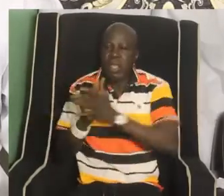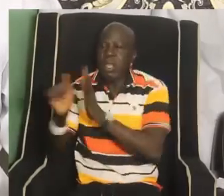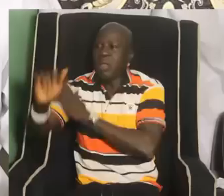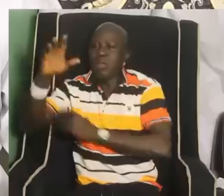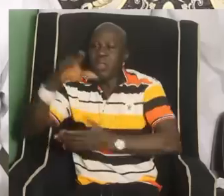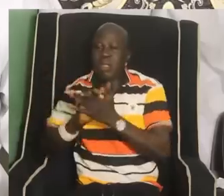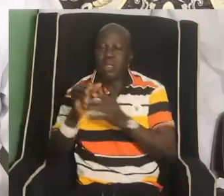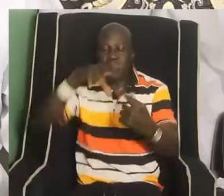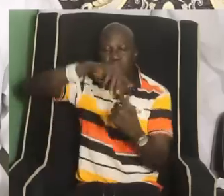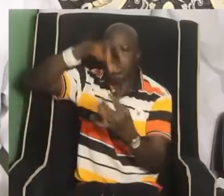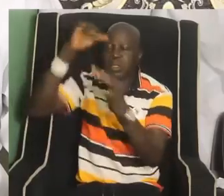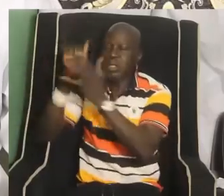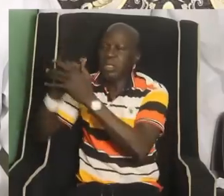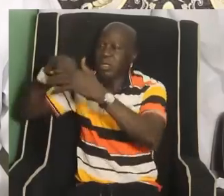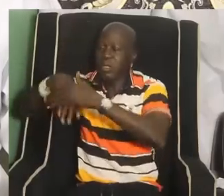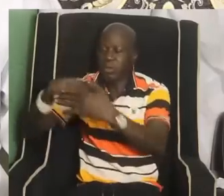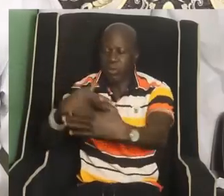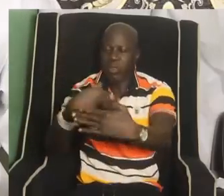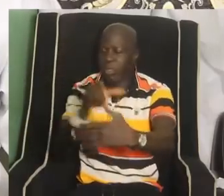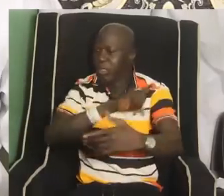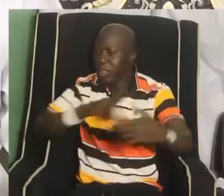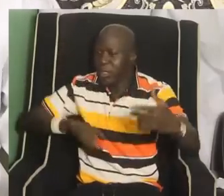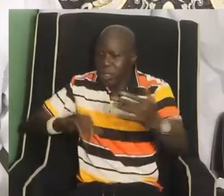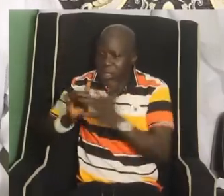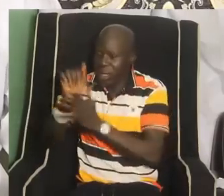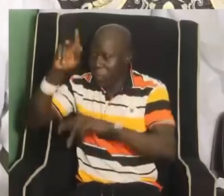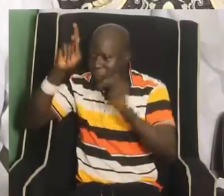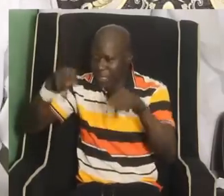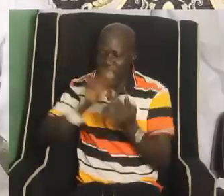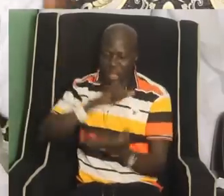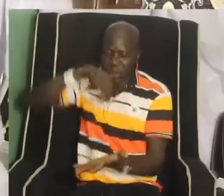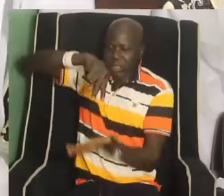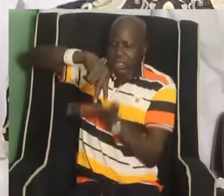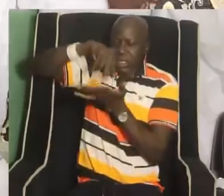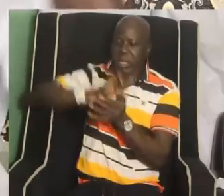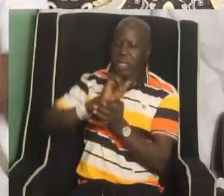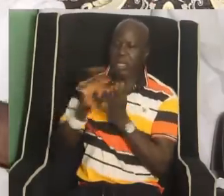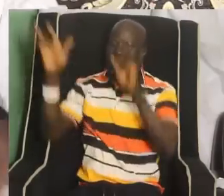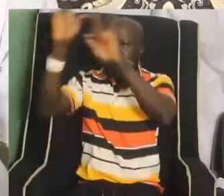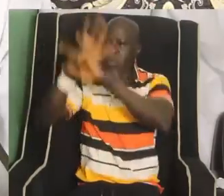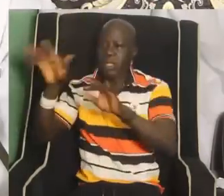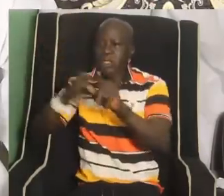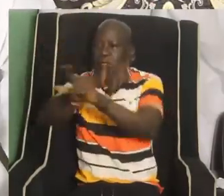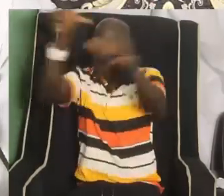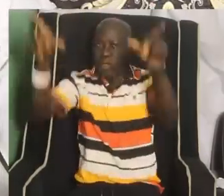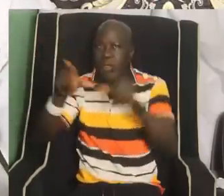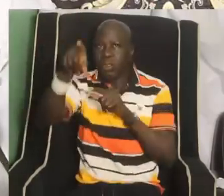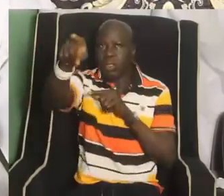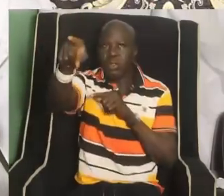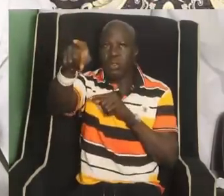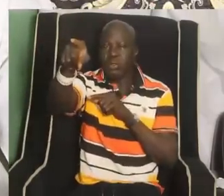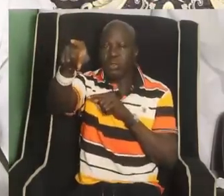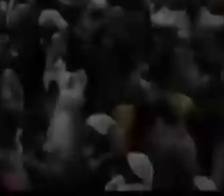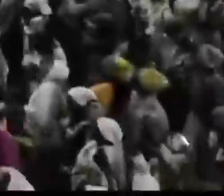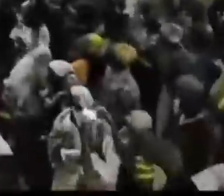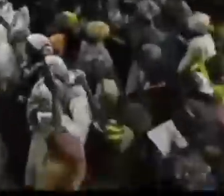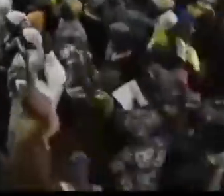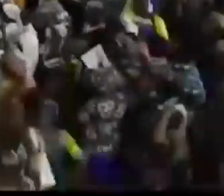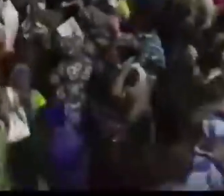re wa ne waju oluwa eni ti emi duro anu sawari e amen locate